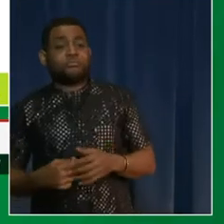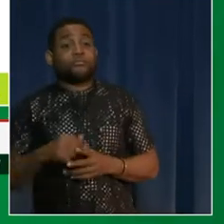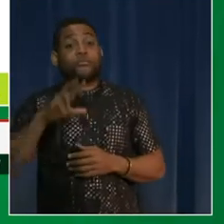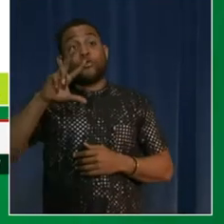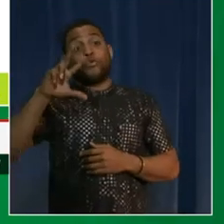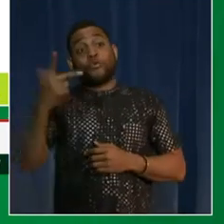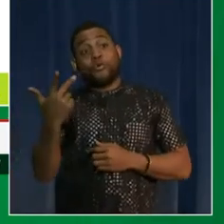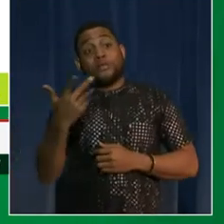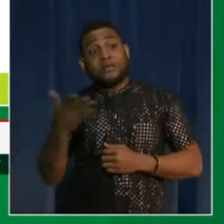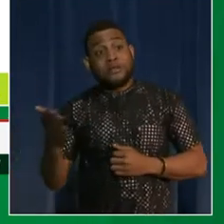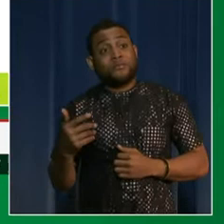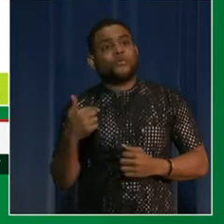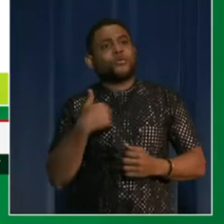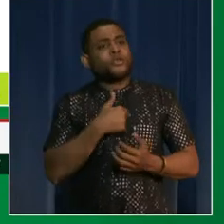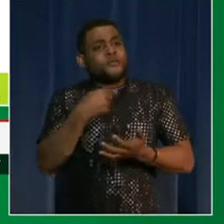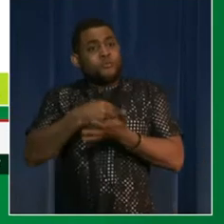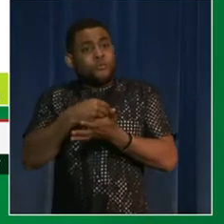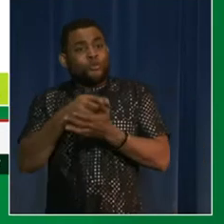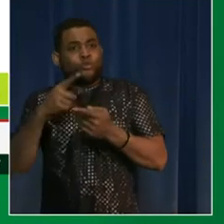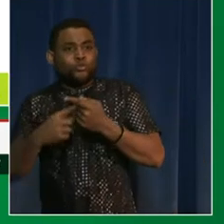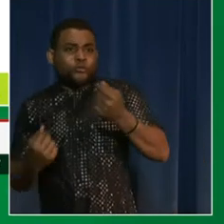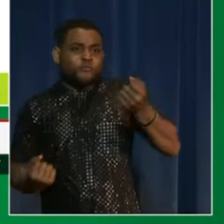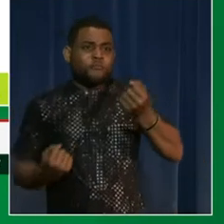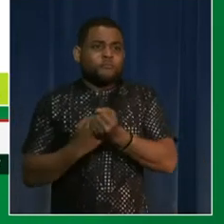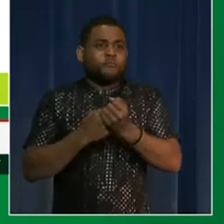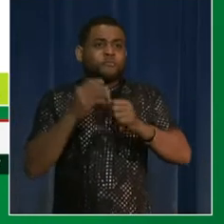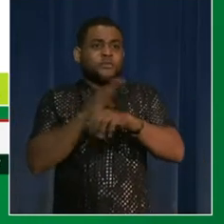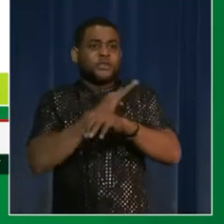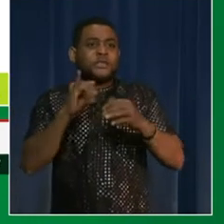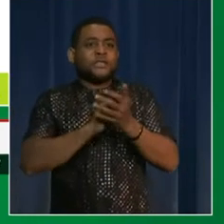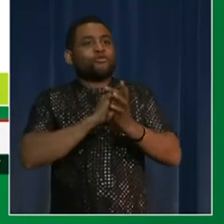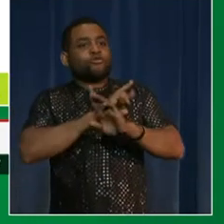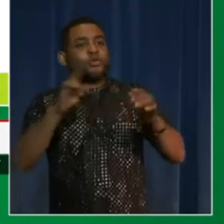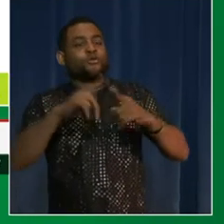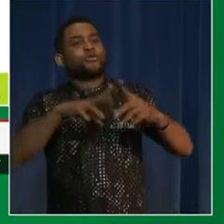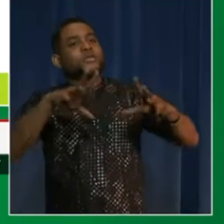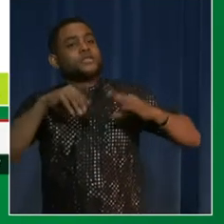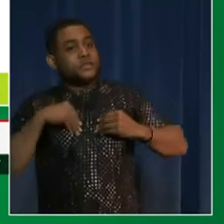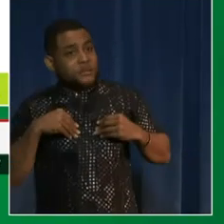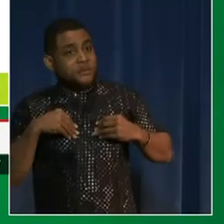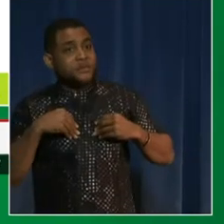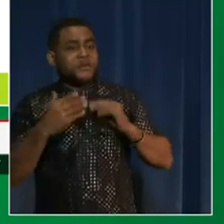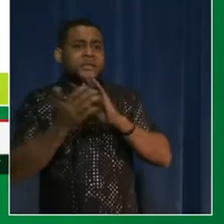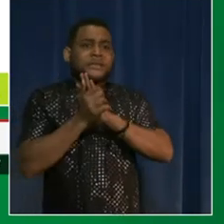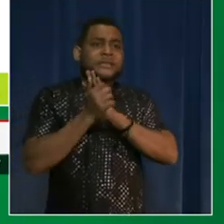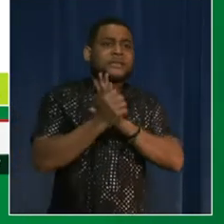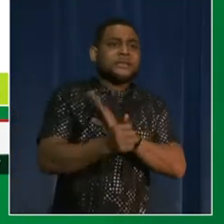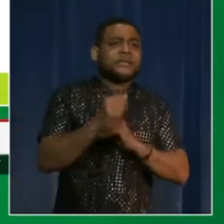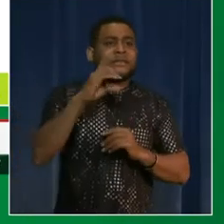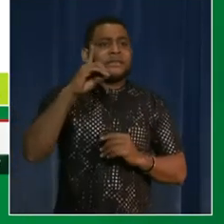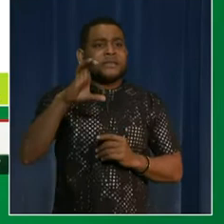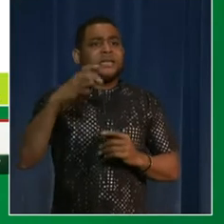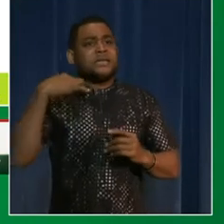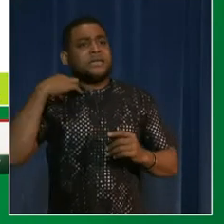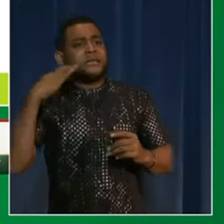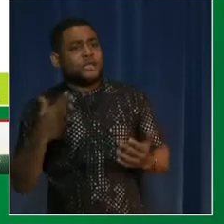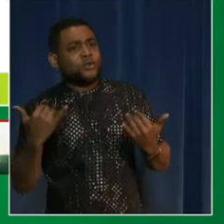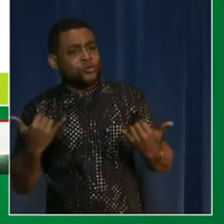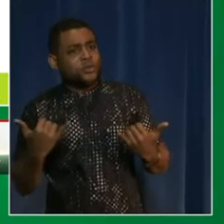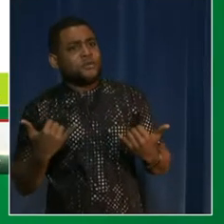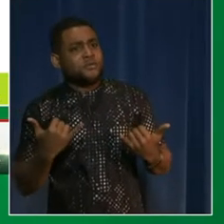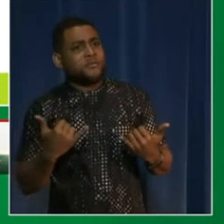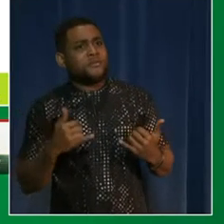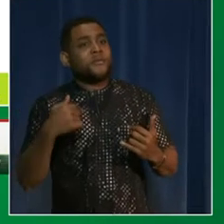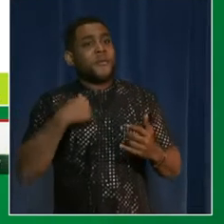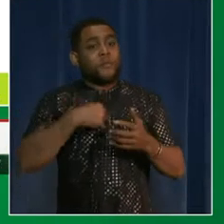support businesses who are ready to take on a talented DC resident candidate today. So those are the most 3 important